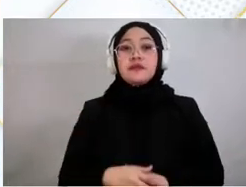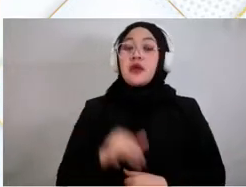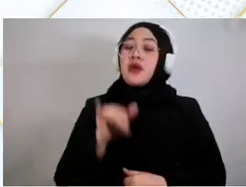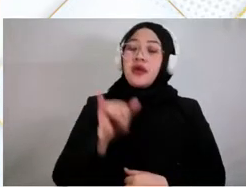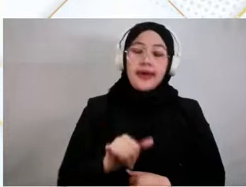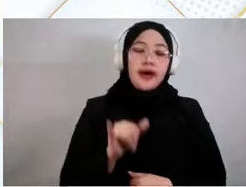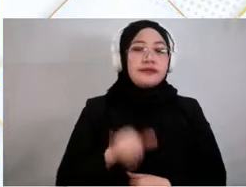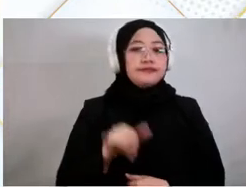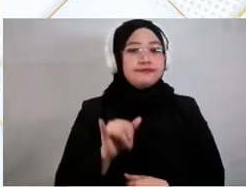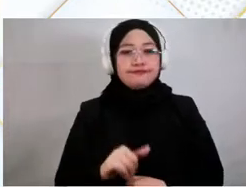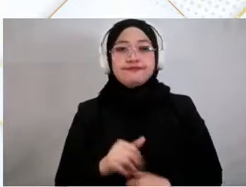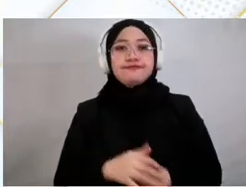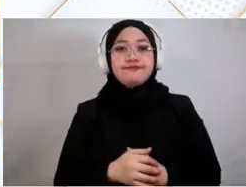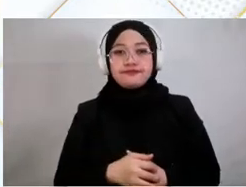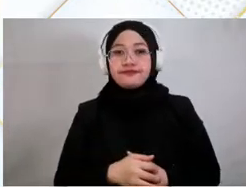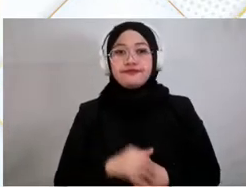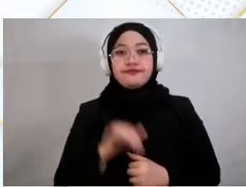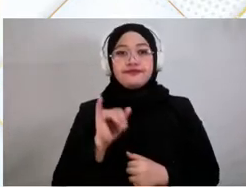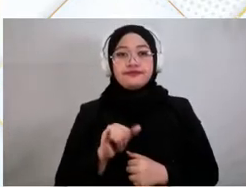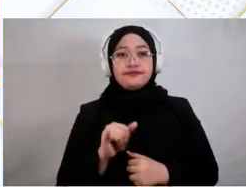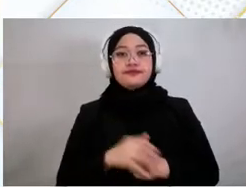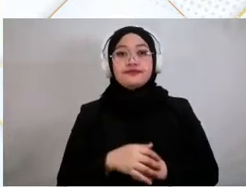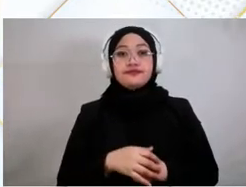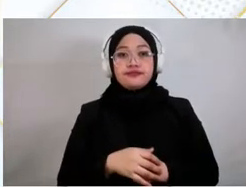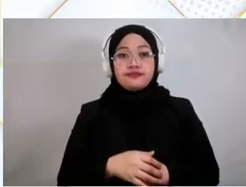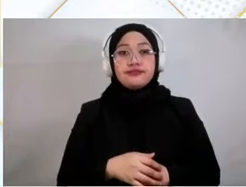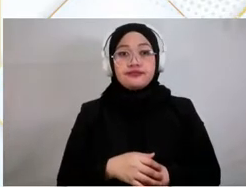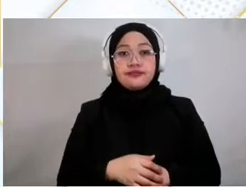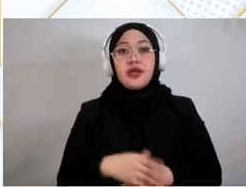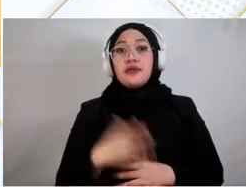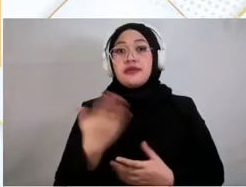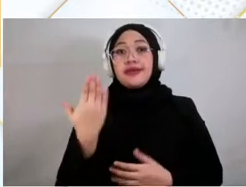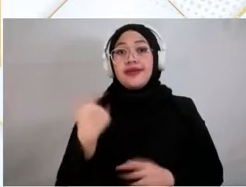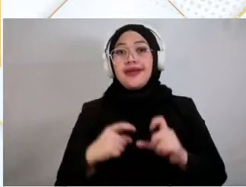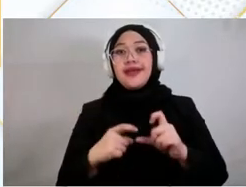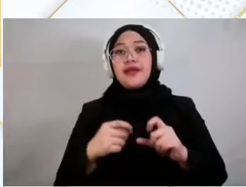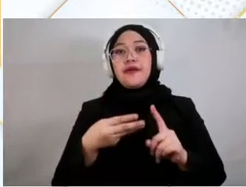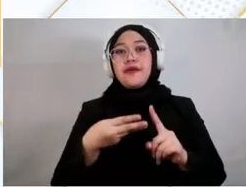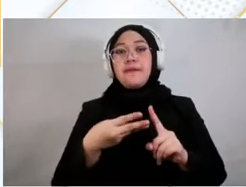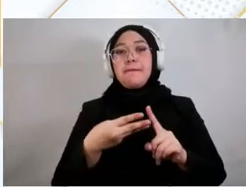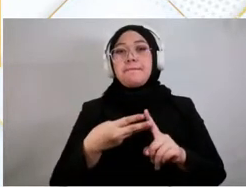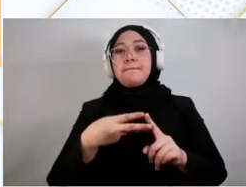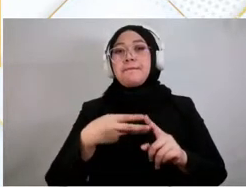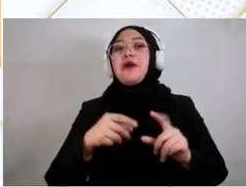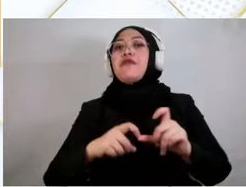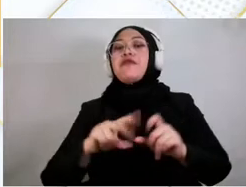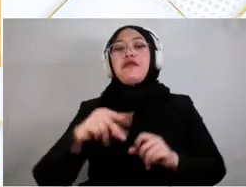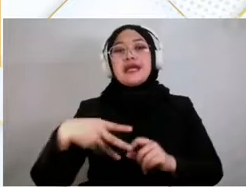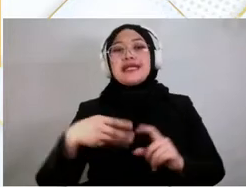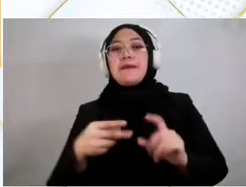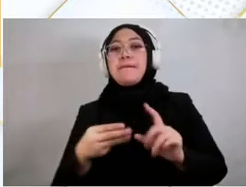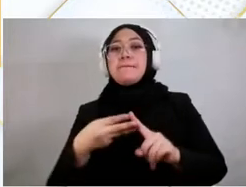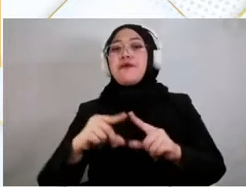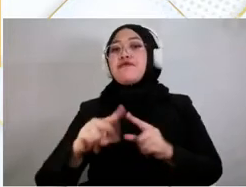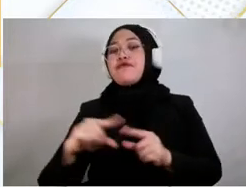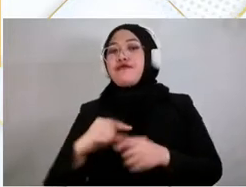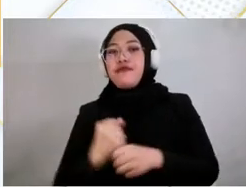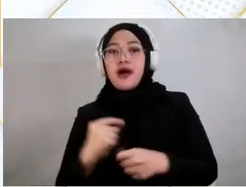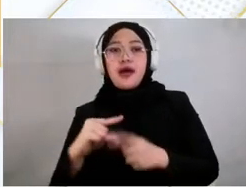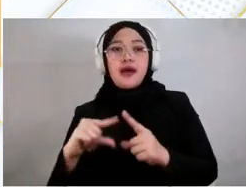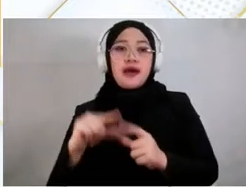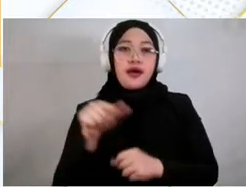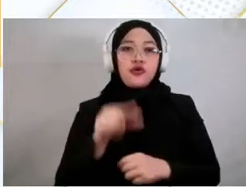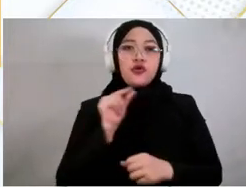you know, as Lieutenant Colonel Sinaga and Major said earlier, I think there's a lot of opportunity there